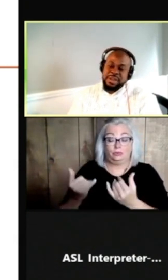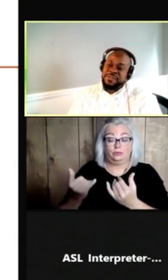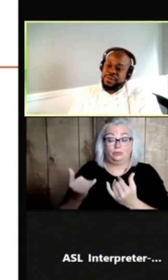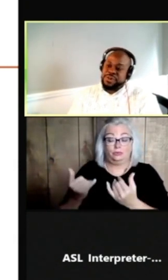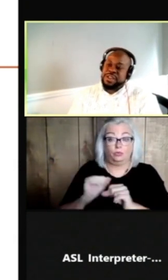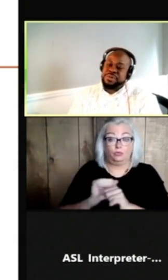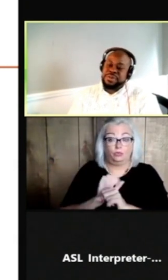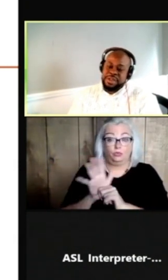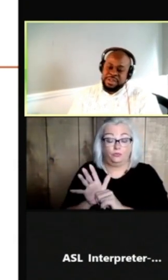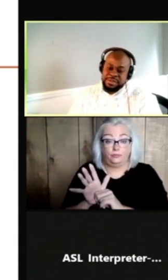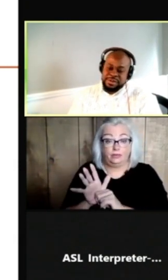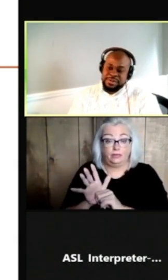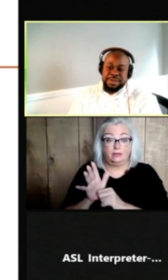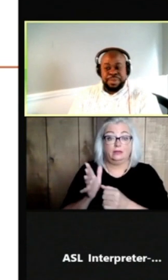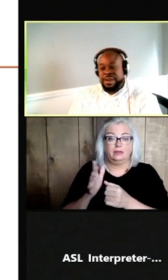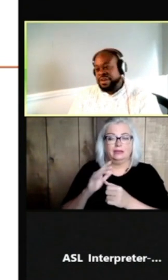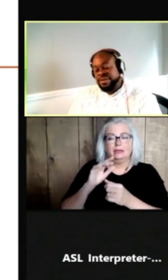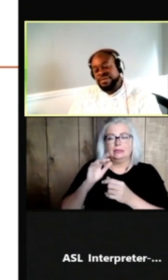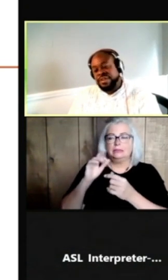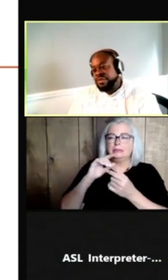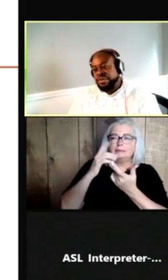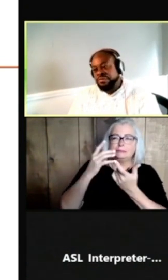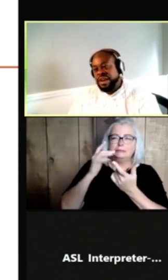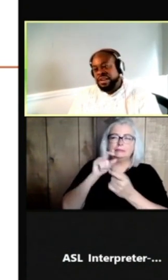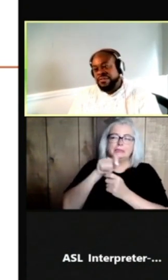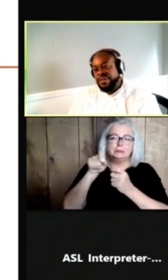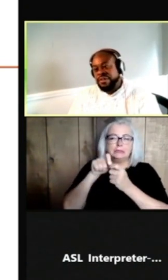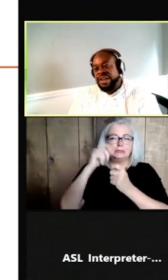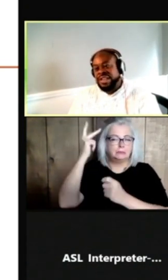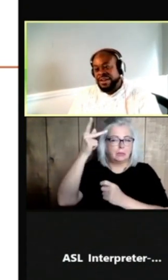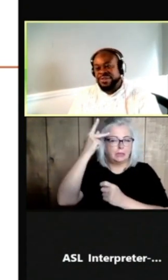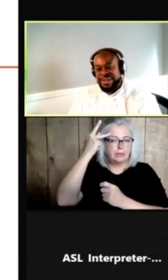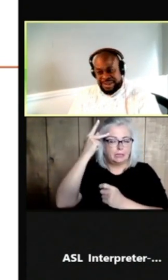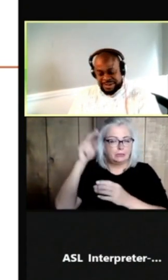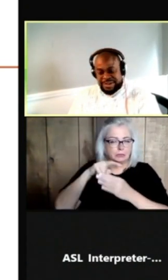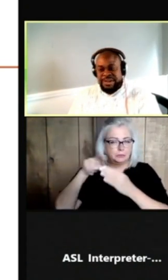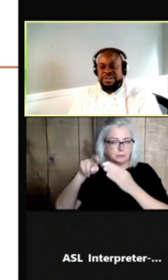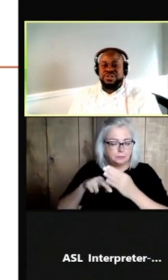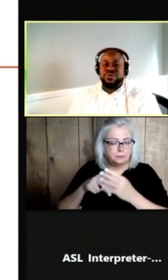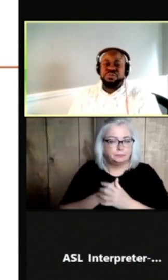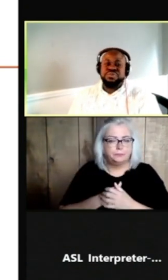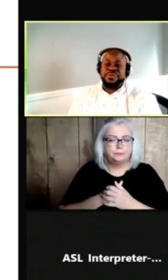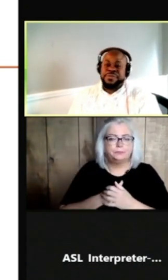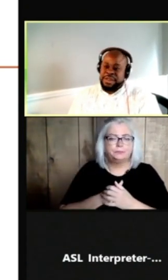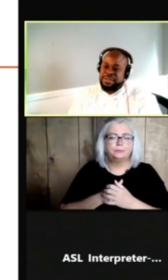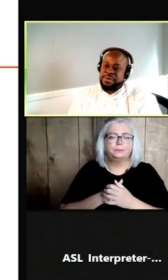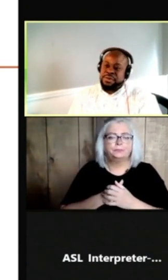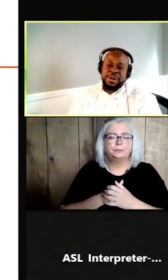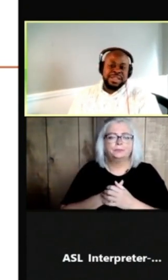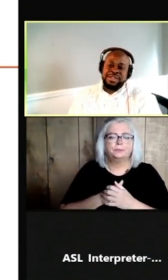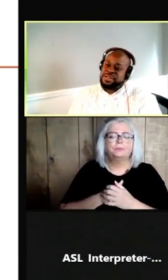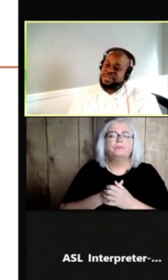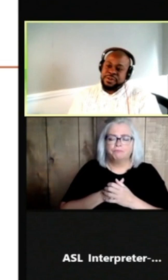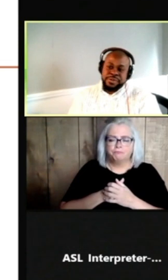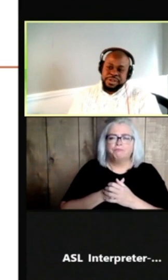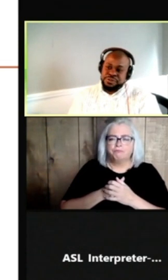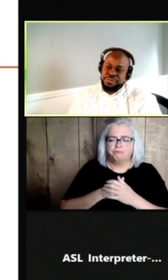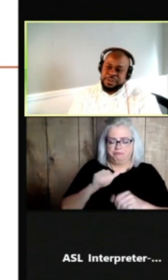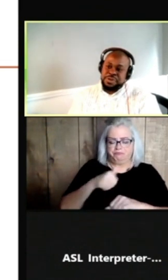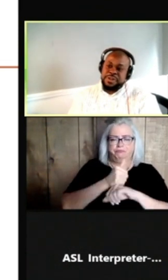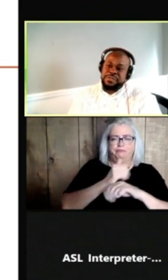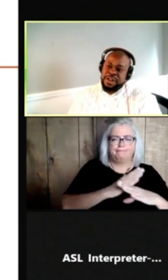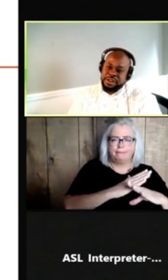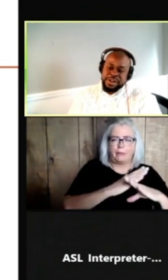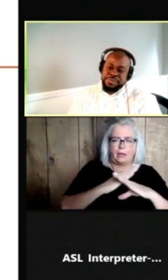outcomes and voting in particular, and barriers that were erected very cleverly to prevent or at least